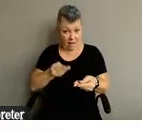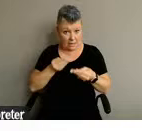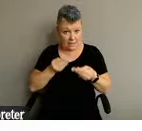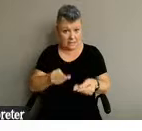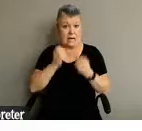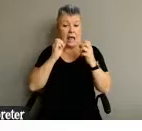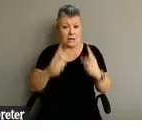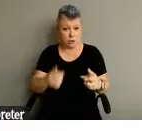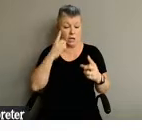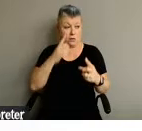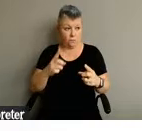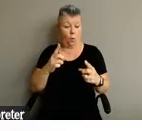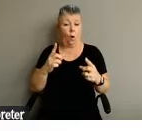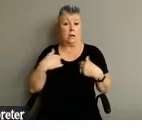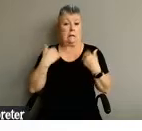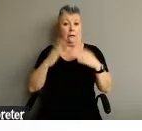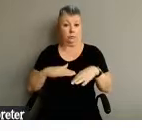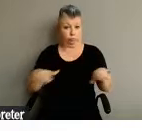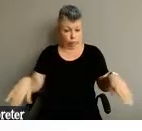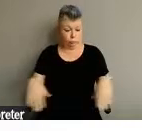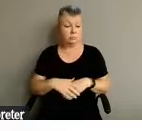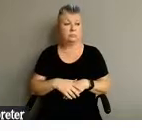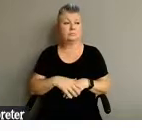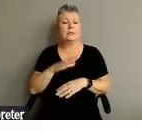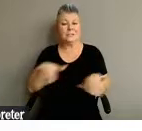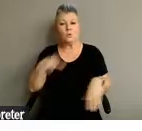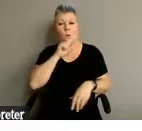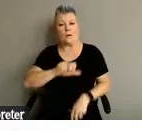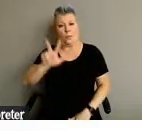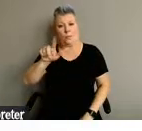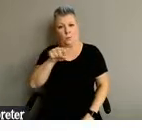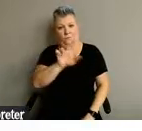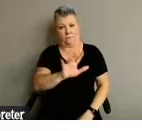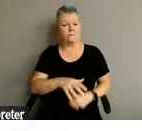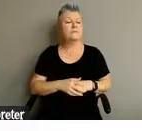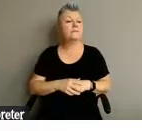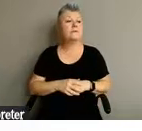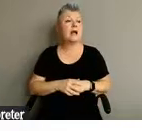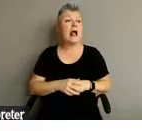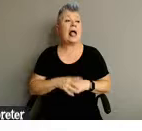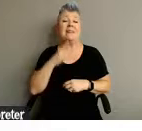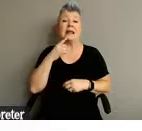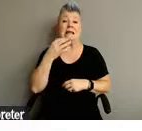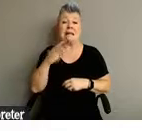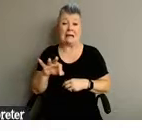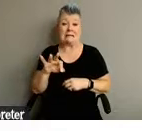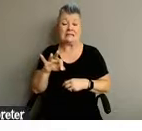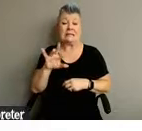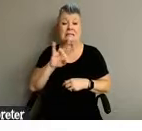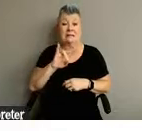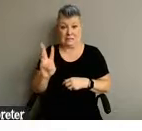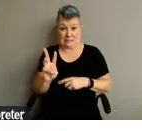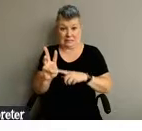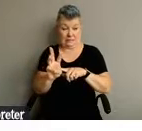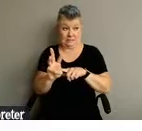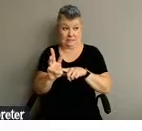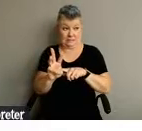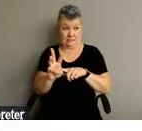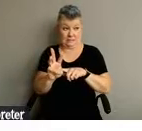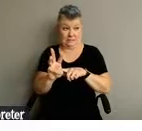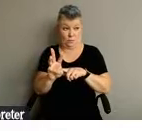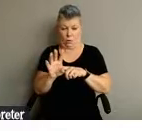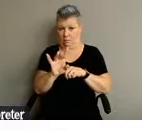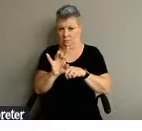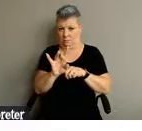3 through 5 years old with disabilities. And then in 1976, 48 years ago, early